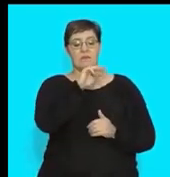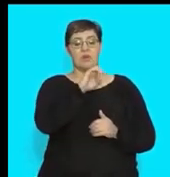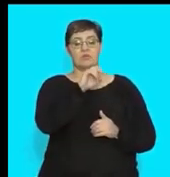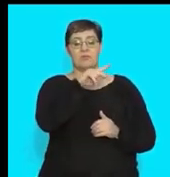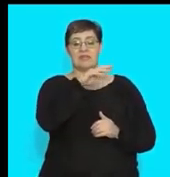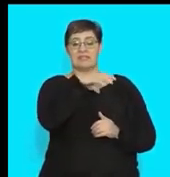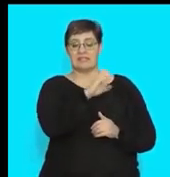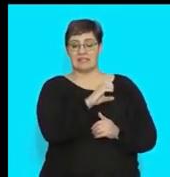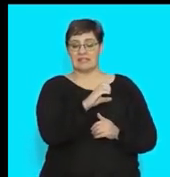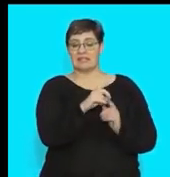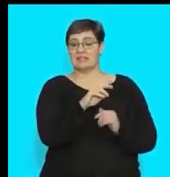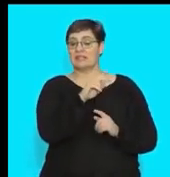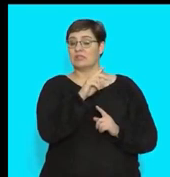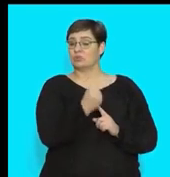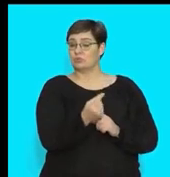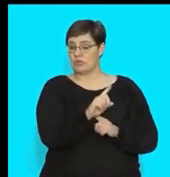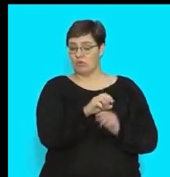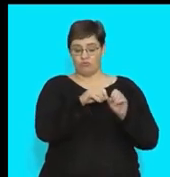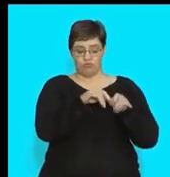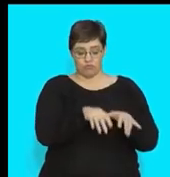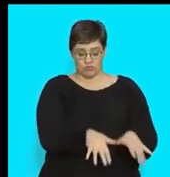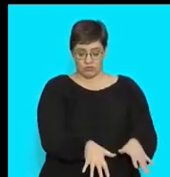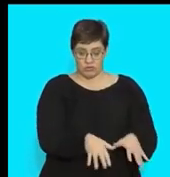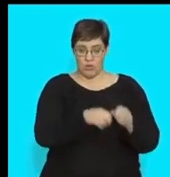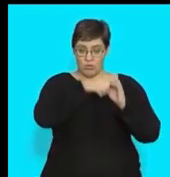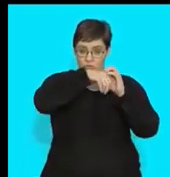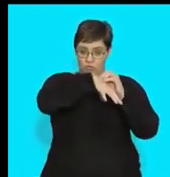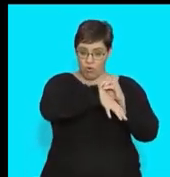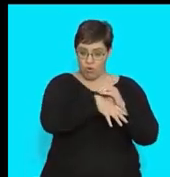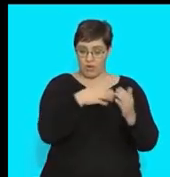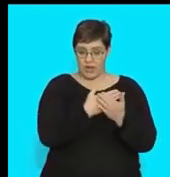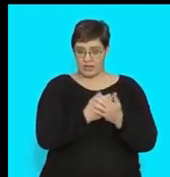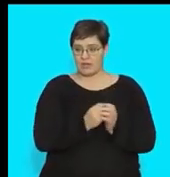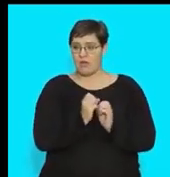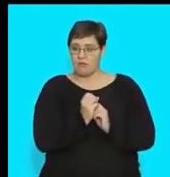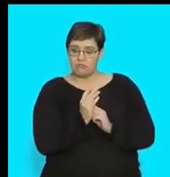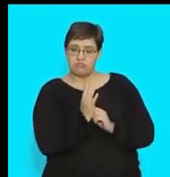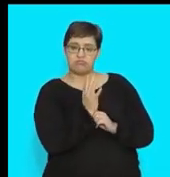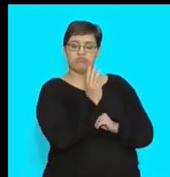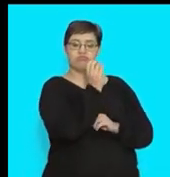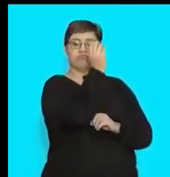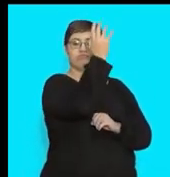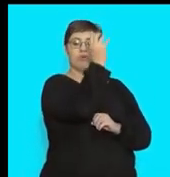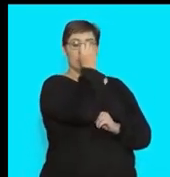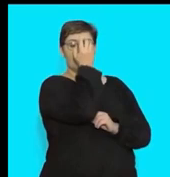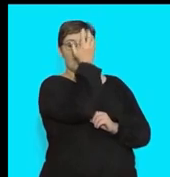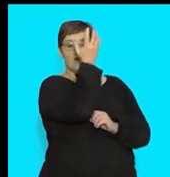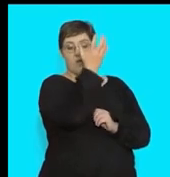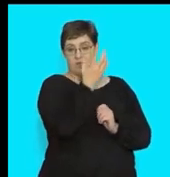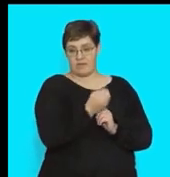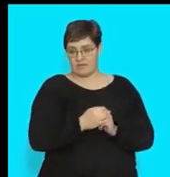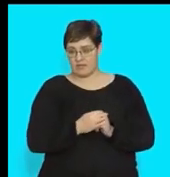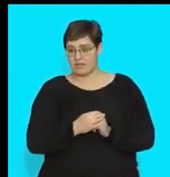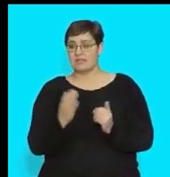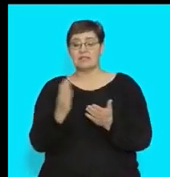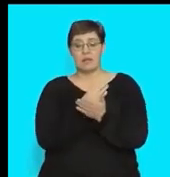tissue do? My roots can grow, right? My plant can grow upwards, and sometimes a